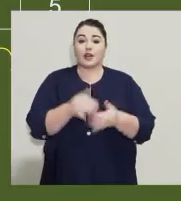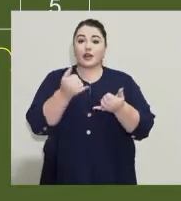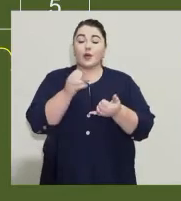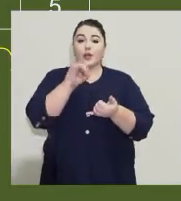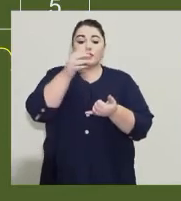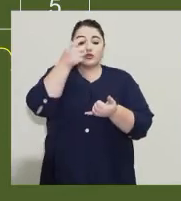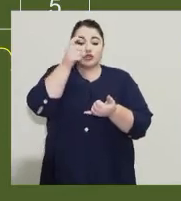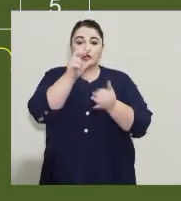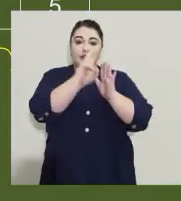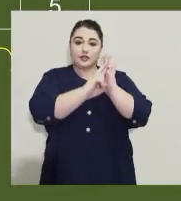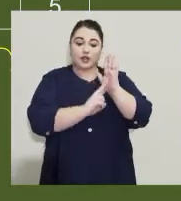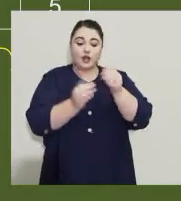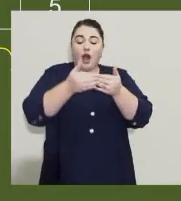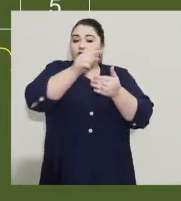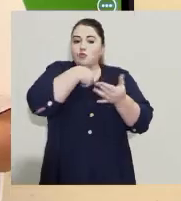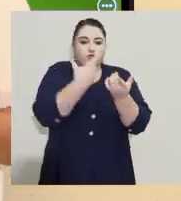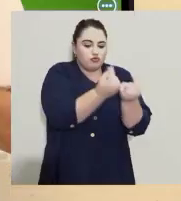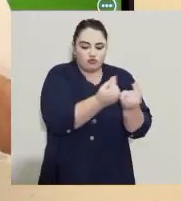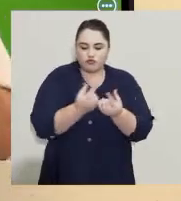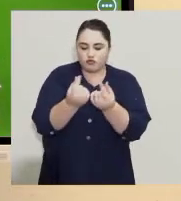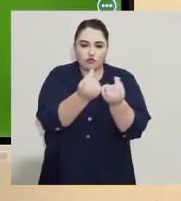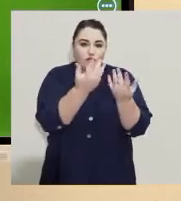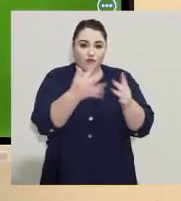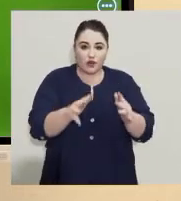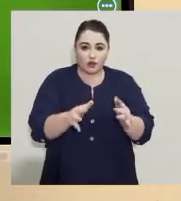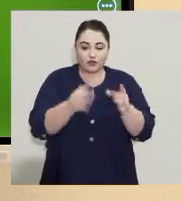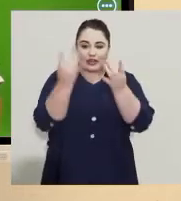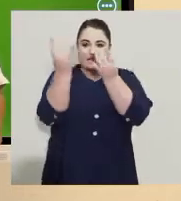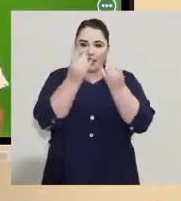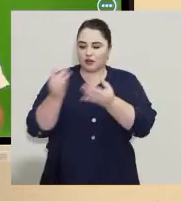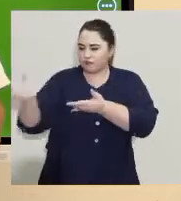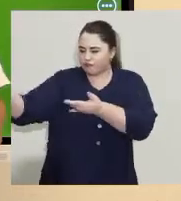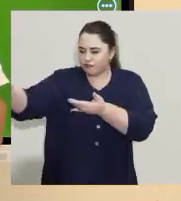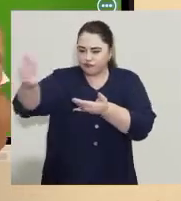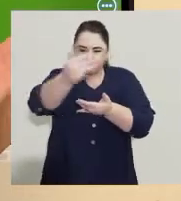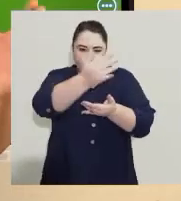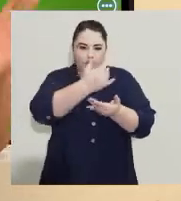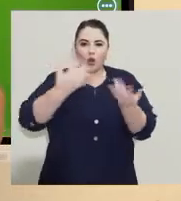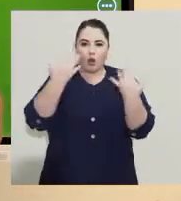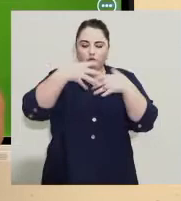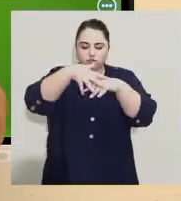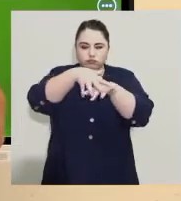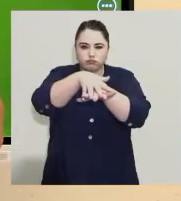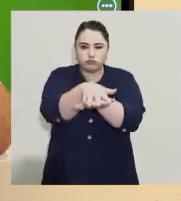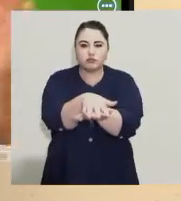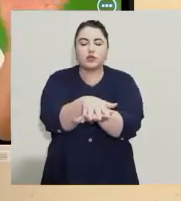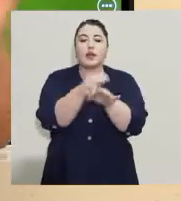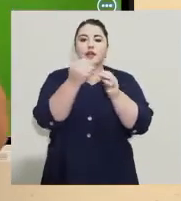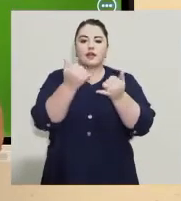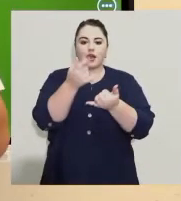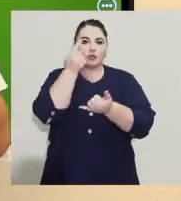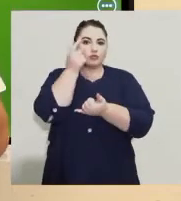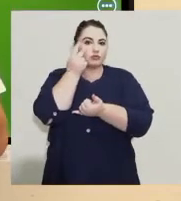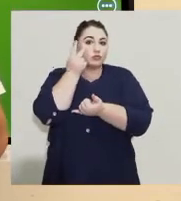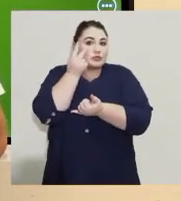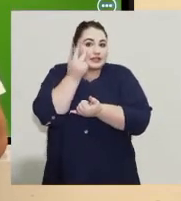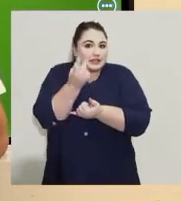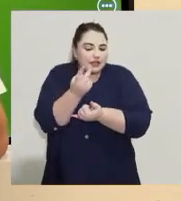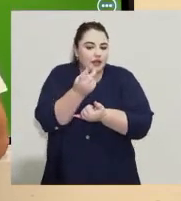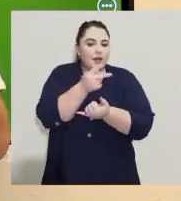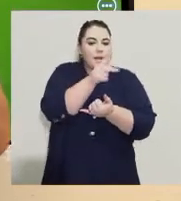results. Now, when we look at the results after we've done it and we compile the stats and we put it all